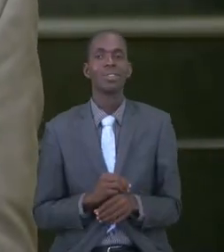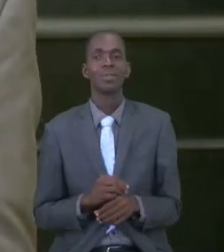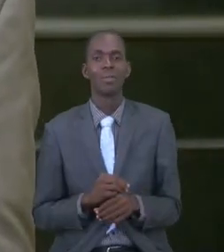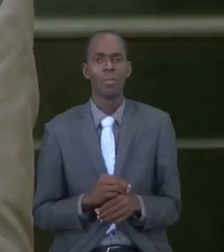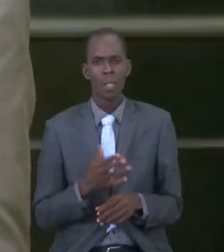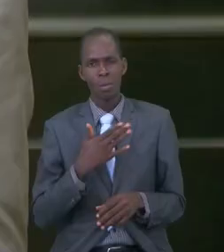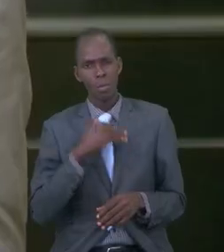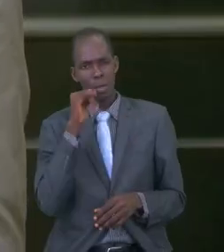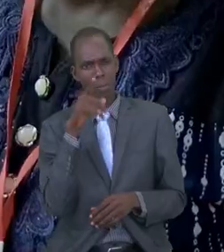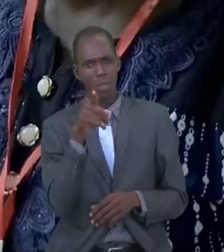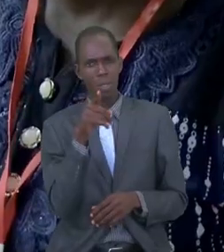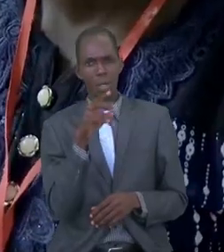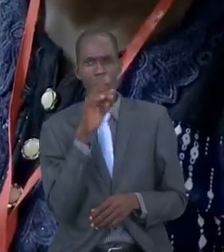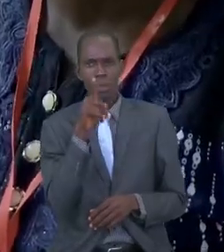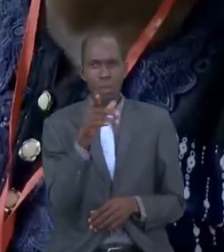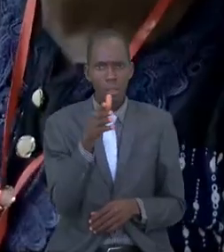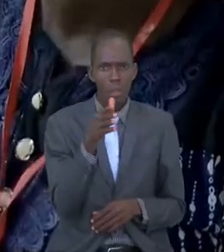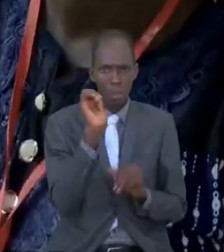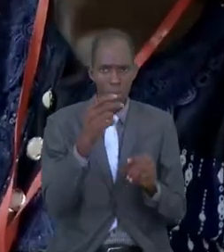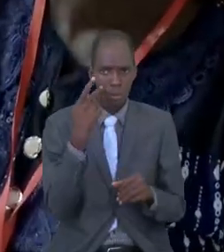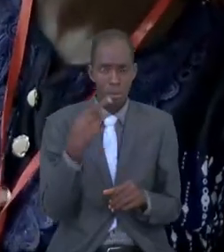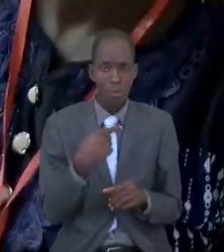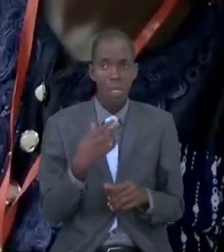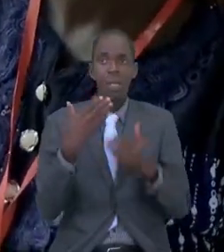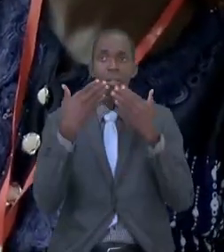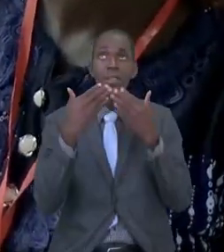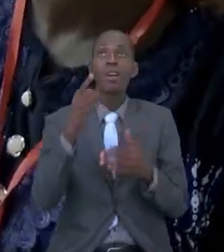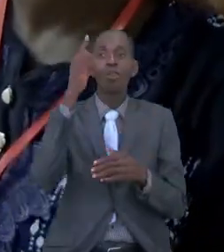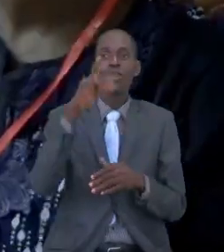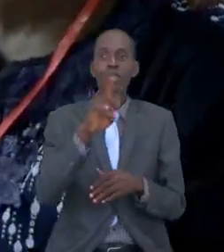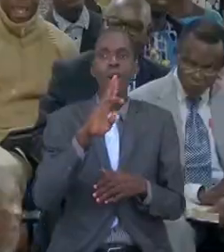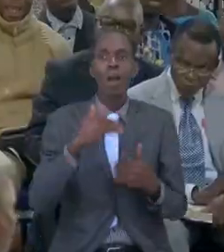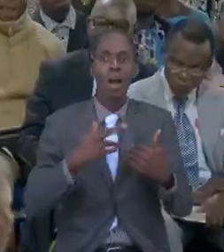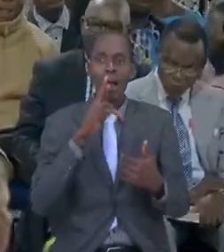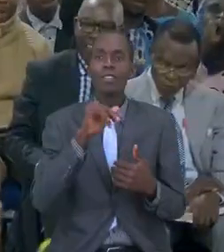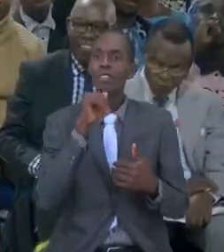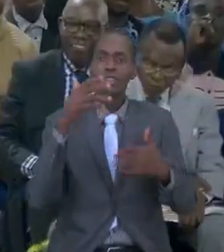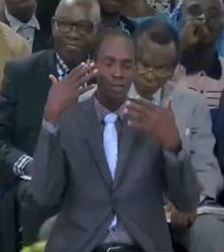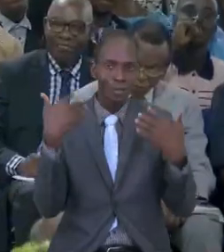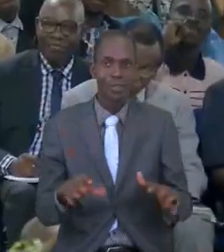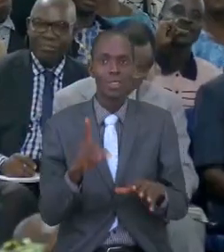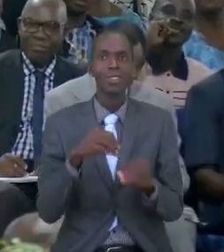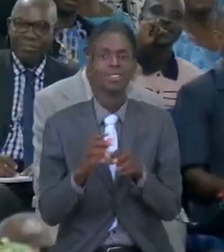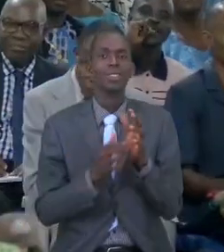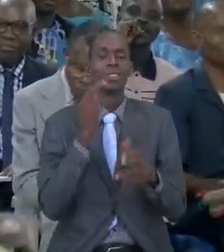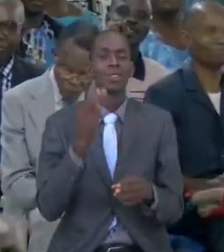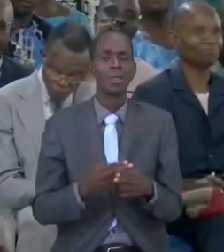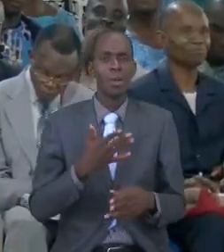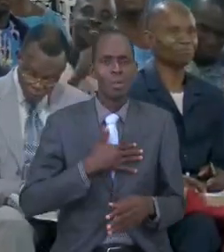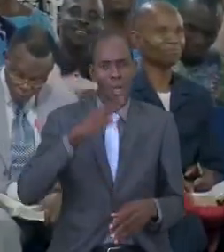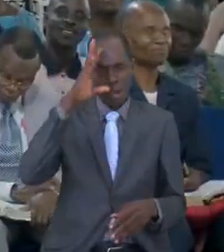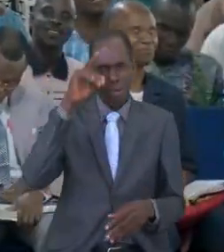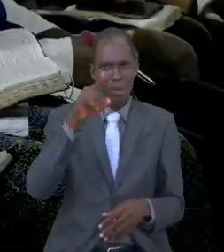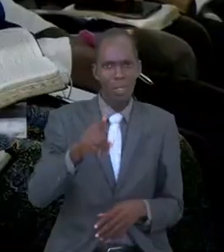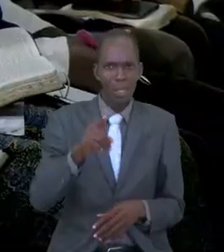My sister, are you there? Thank God you are not finished. My brother,